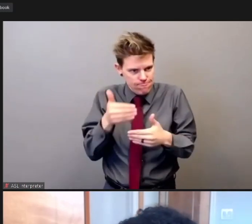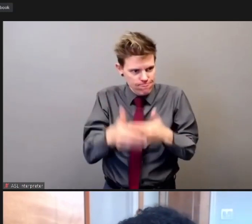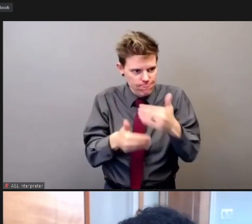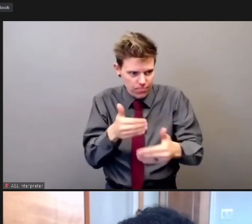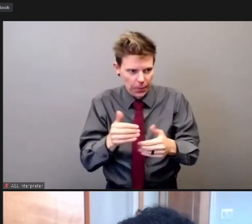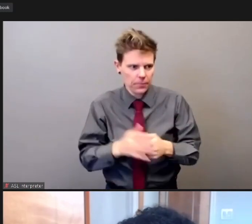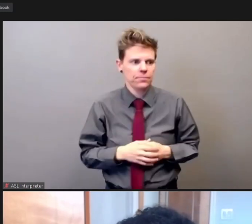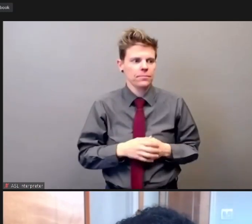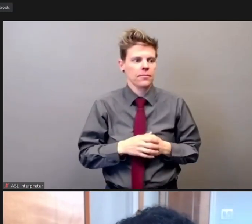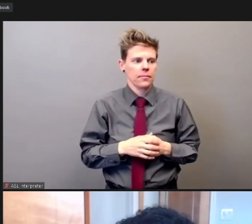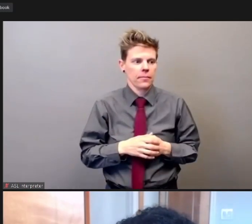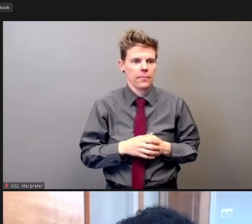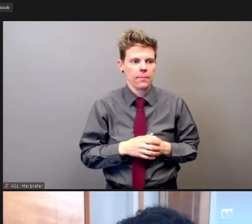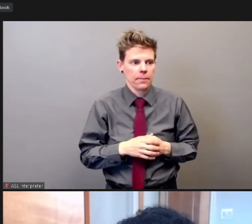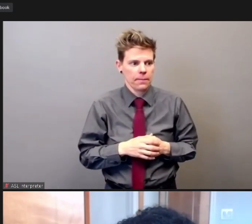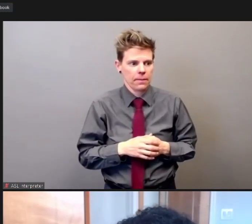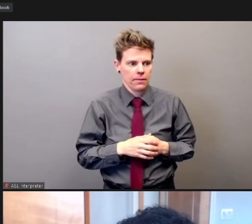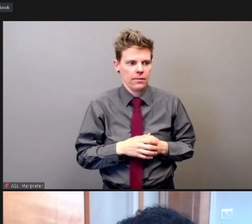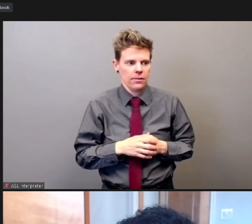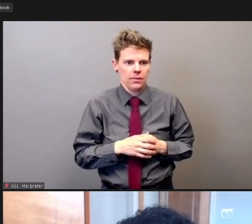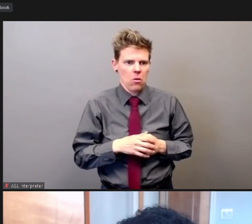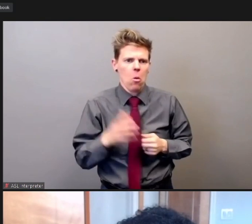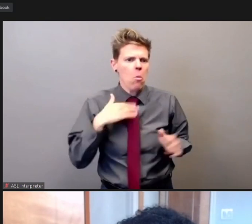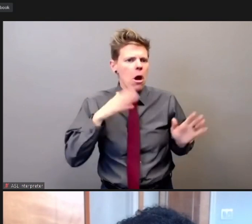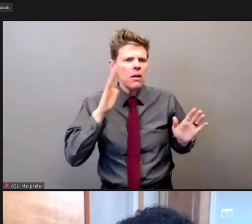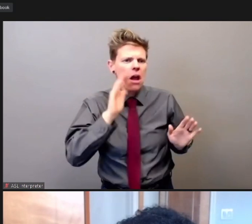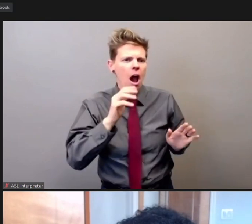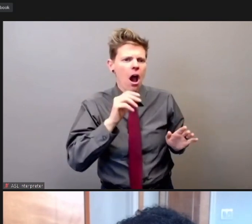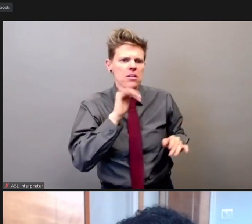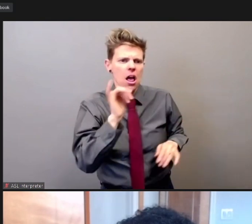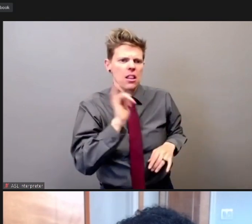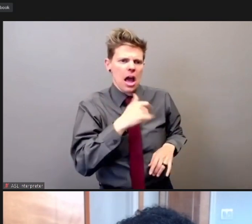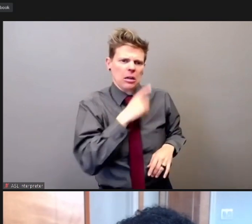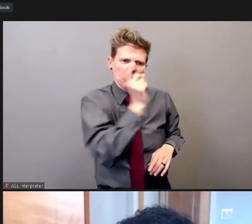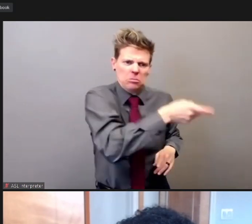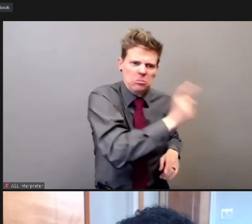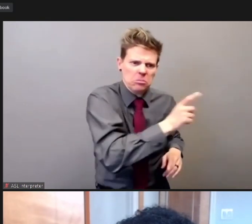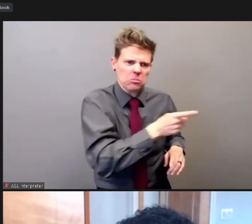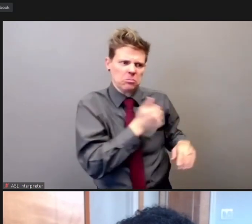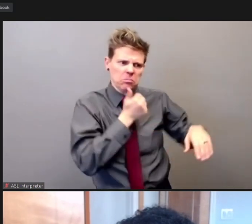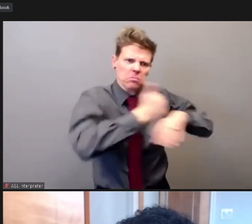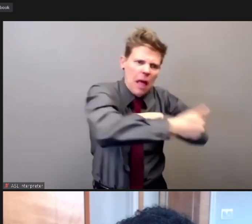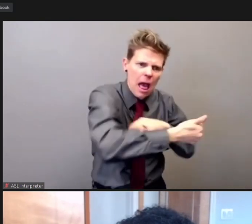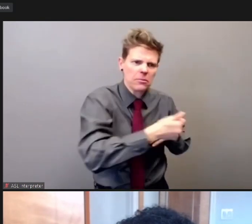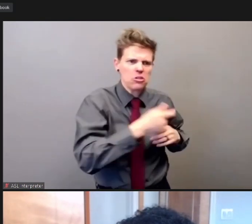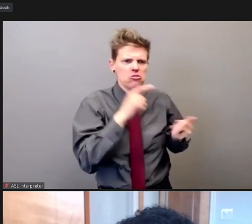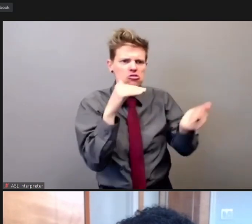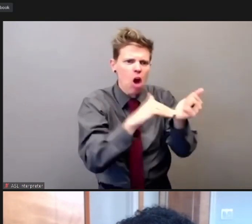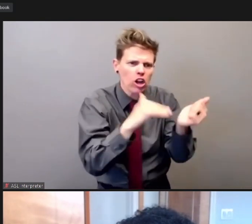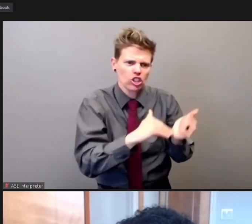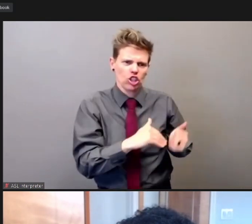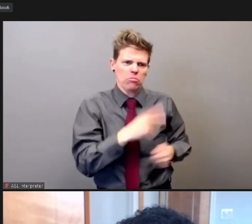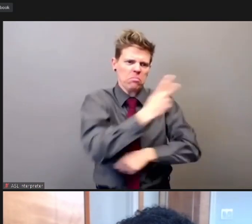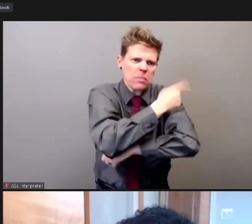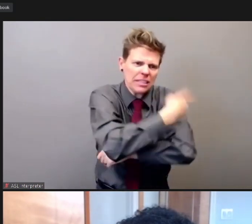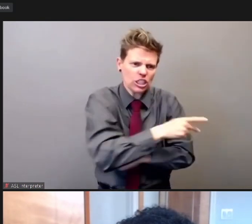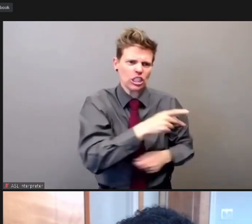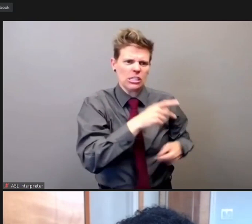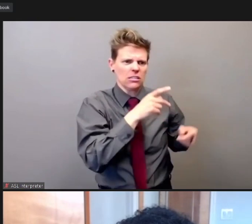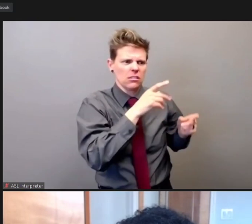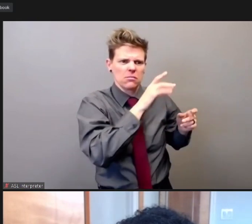them in that way. Our private providers and our healthcare community have all been amazing in this crisis and have